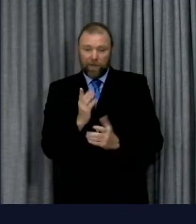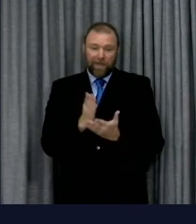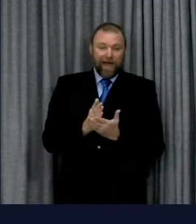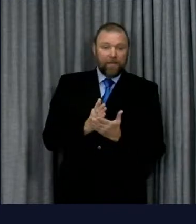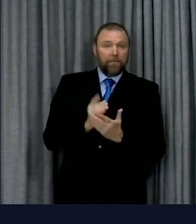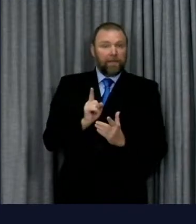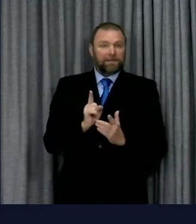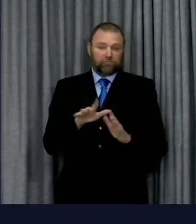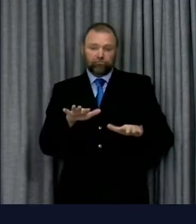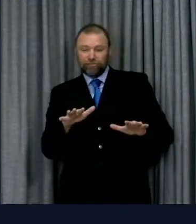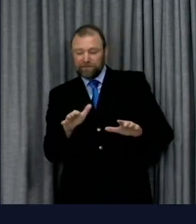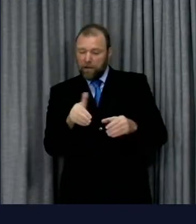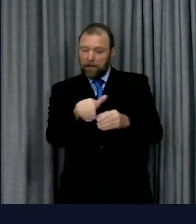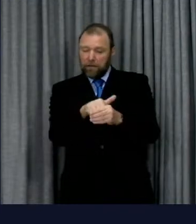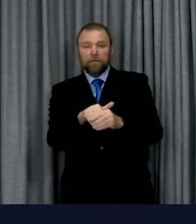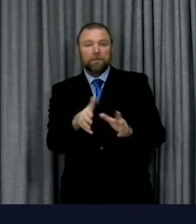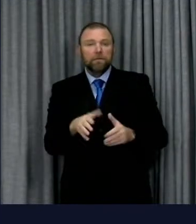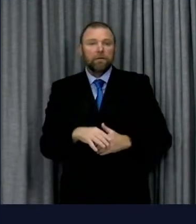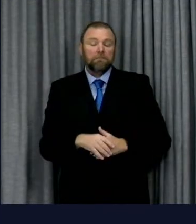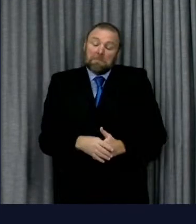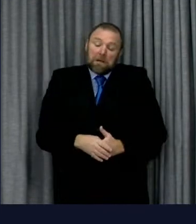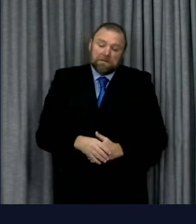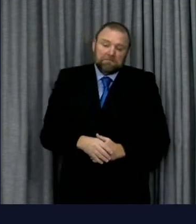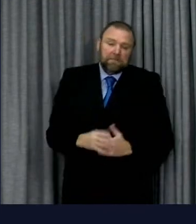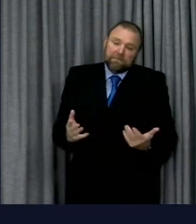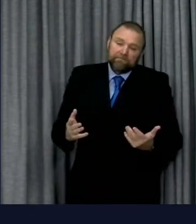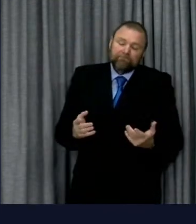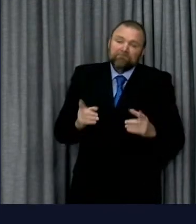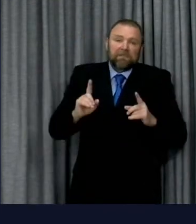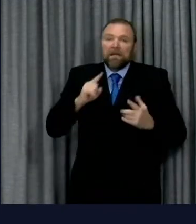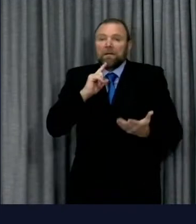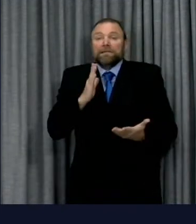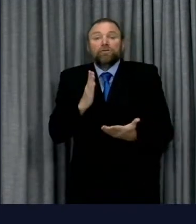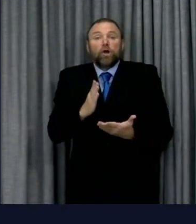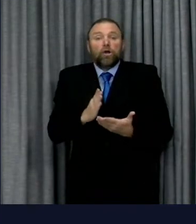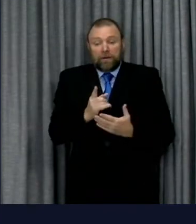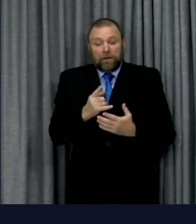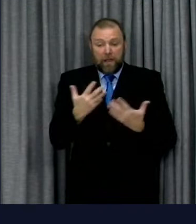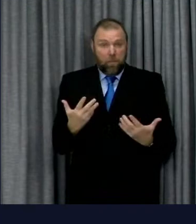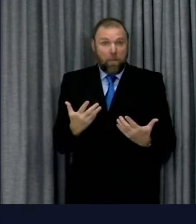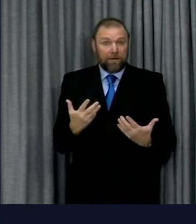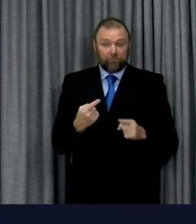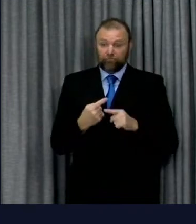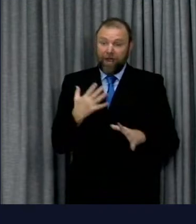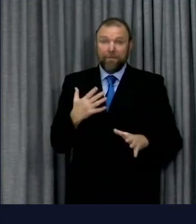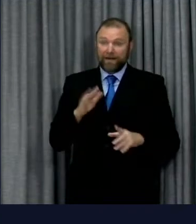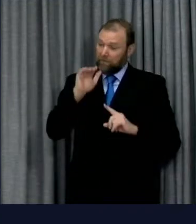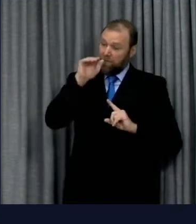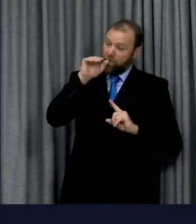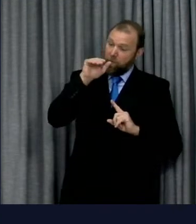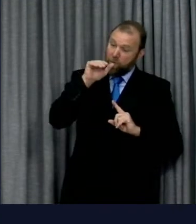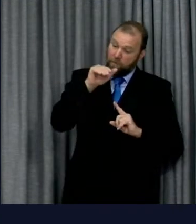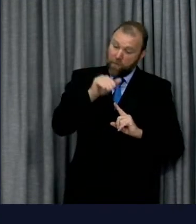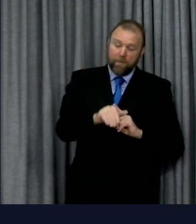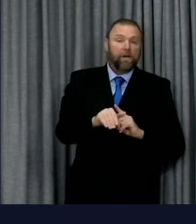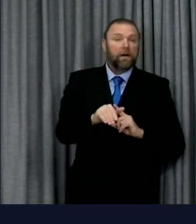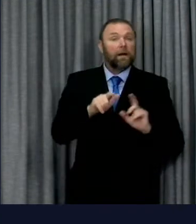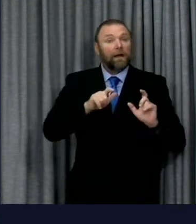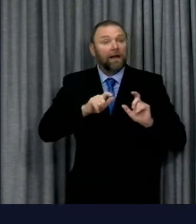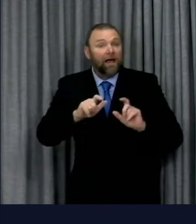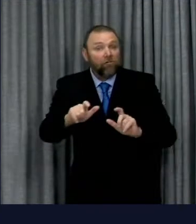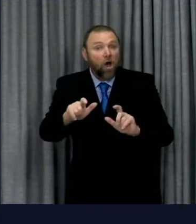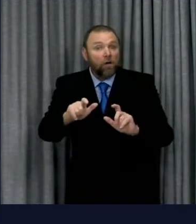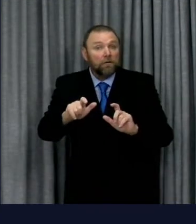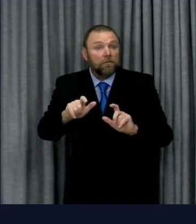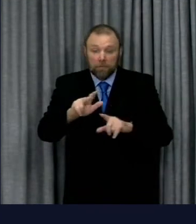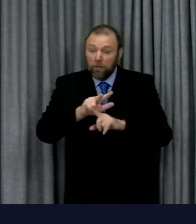have in place. But none of us can be certain that the very rapid falls of this week will continue over the